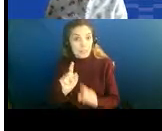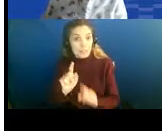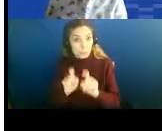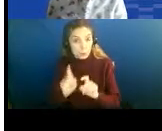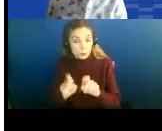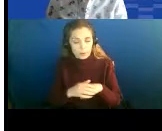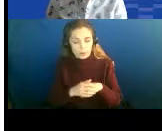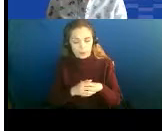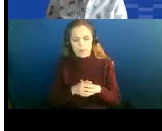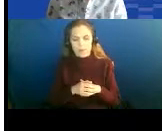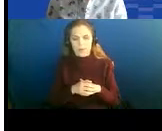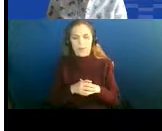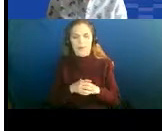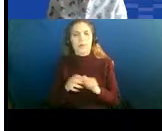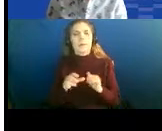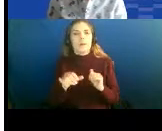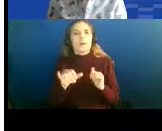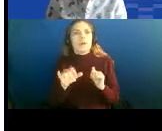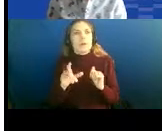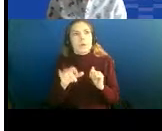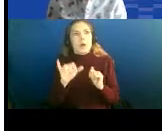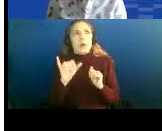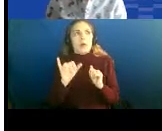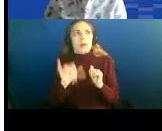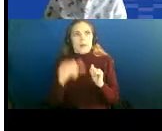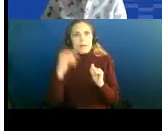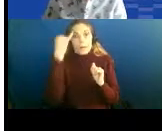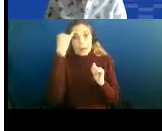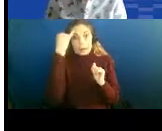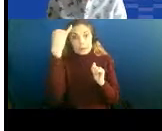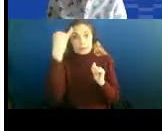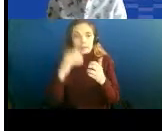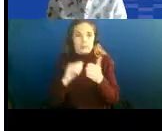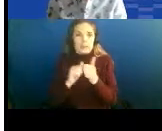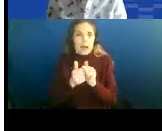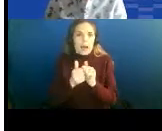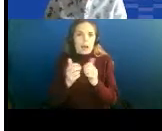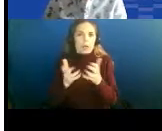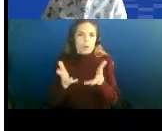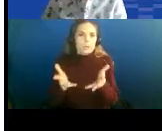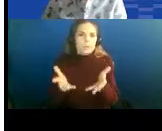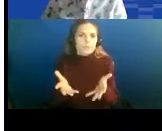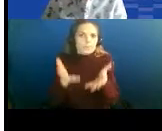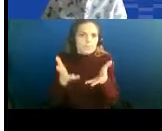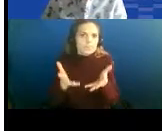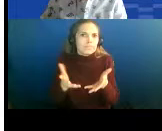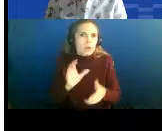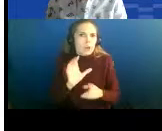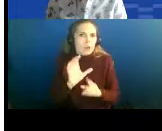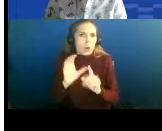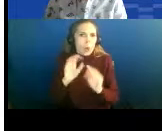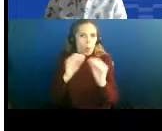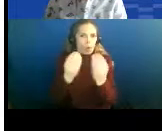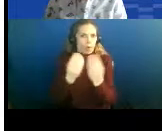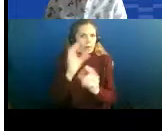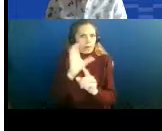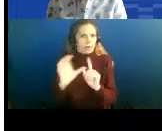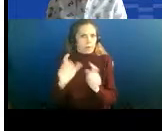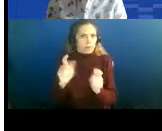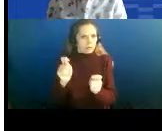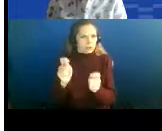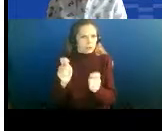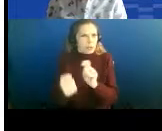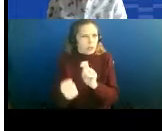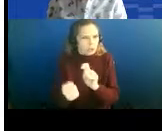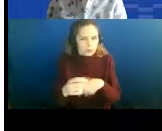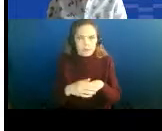as a way to initiate positive transformation of organizational culture. In essence, what it does is it's a basic